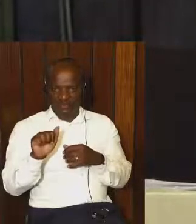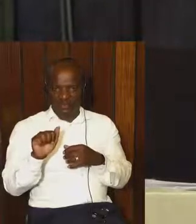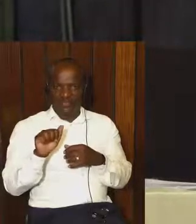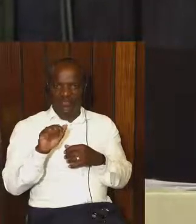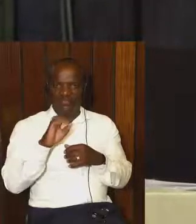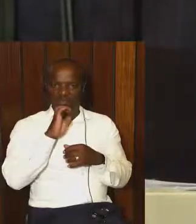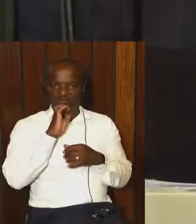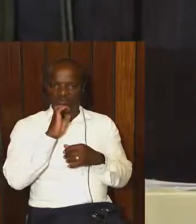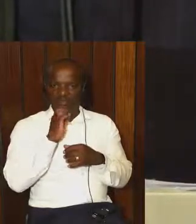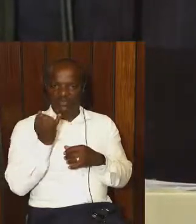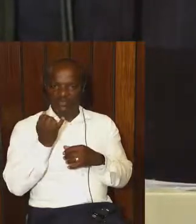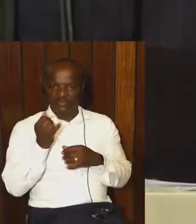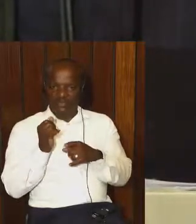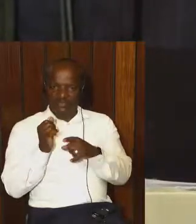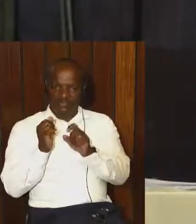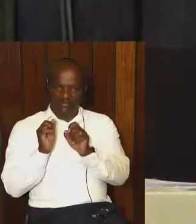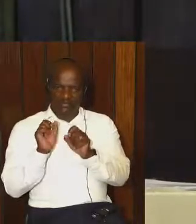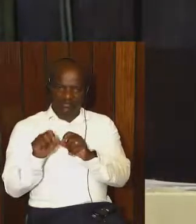that we're having.